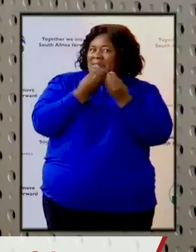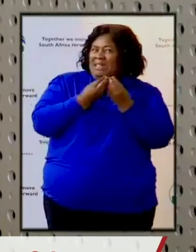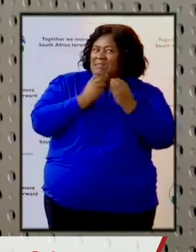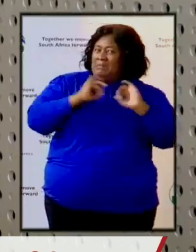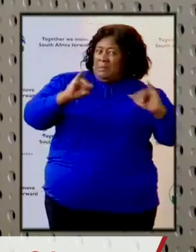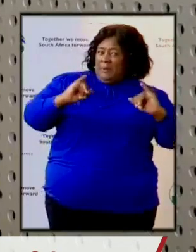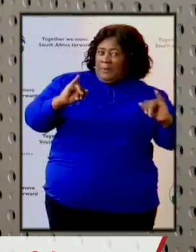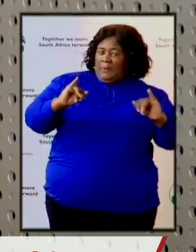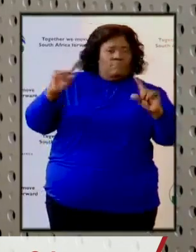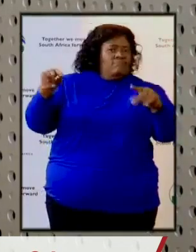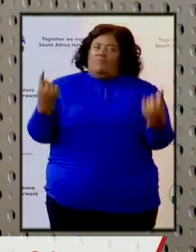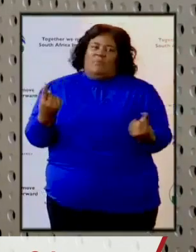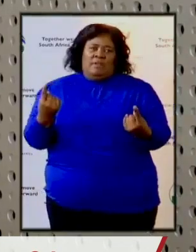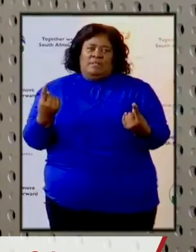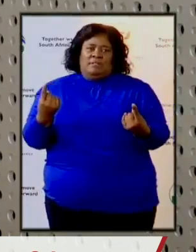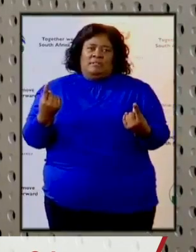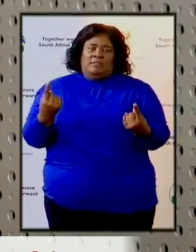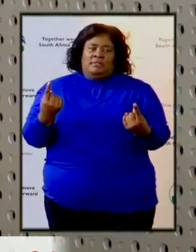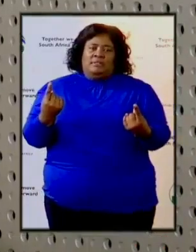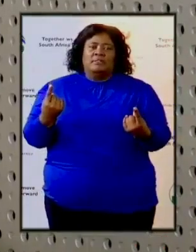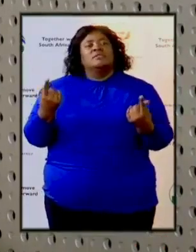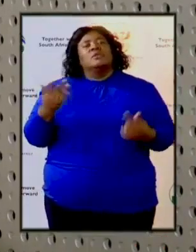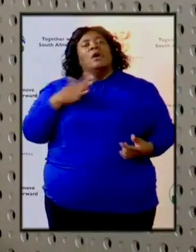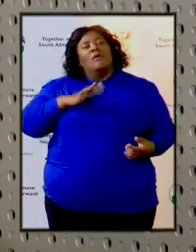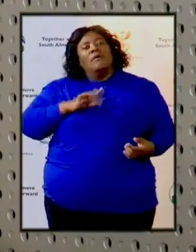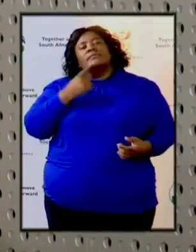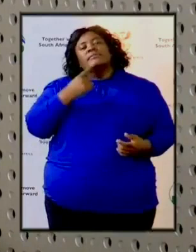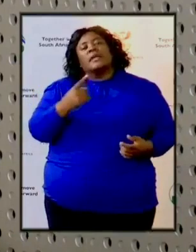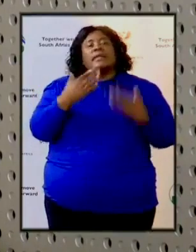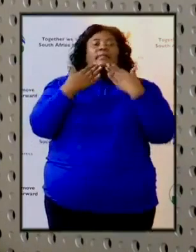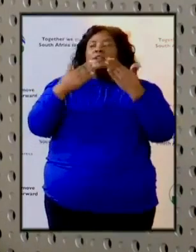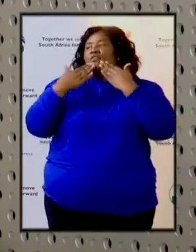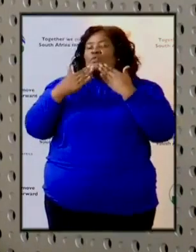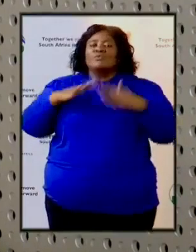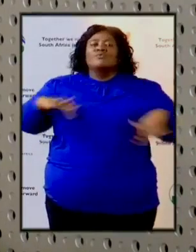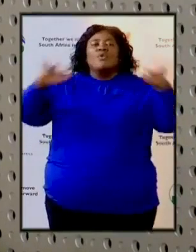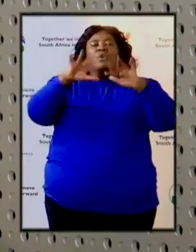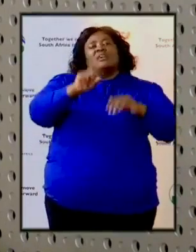sikwazi so ngithi ke siyabonga kunina nonke ma South Africa